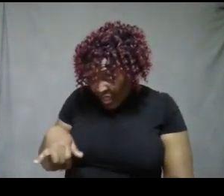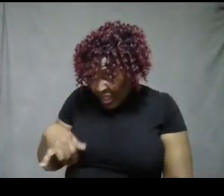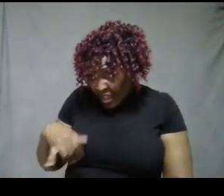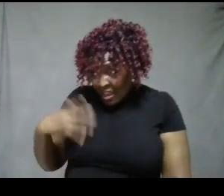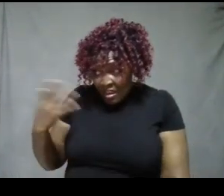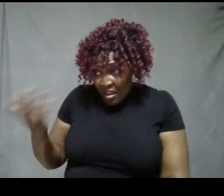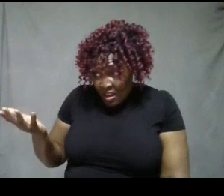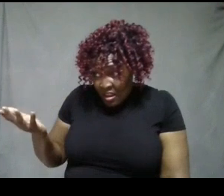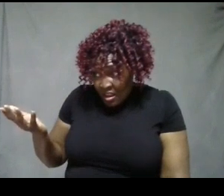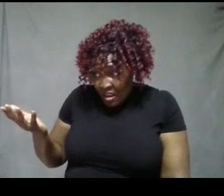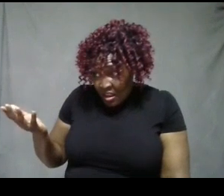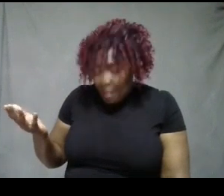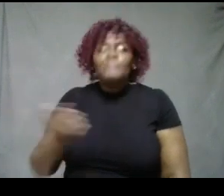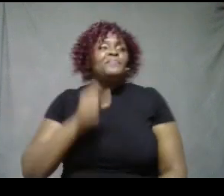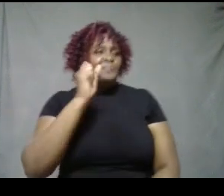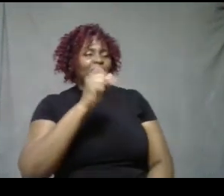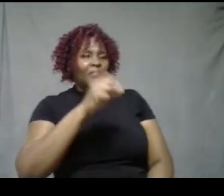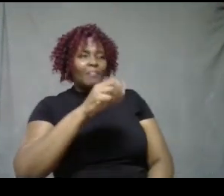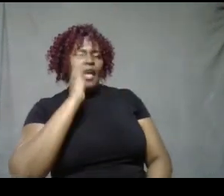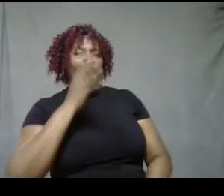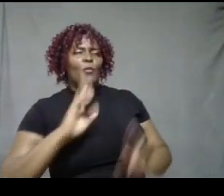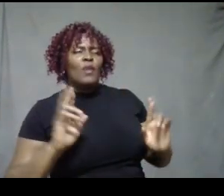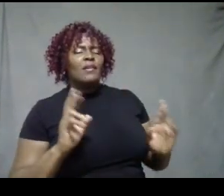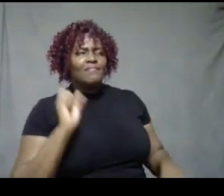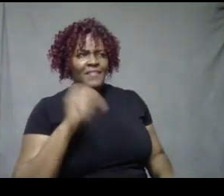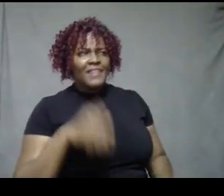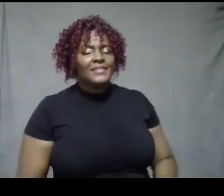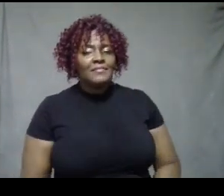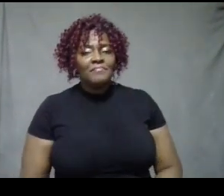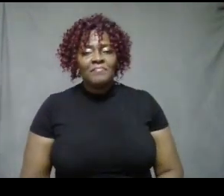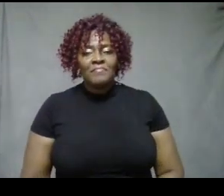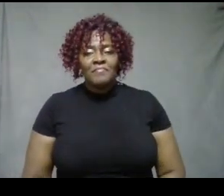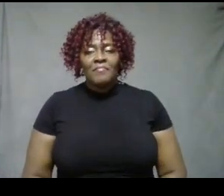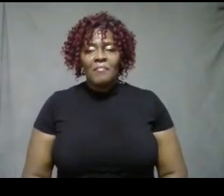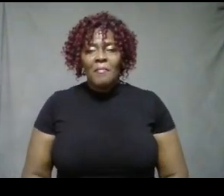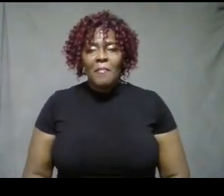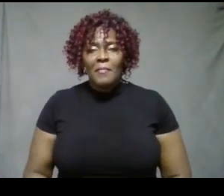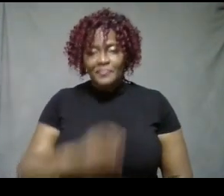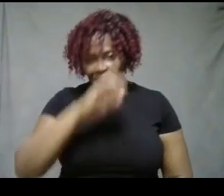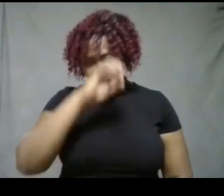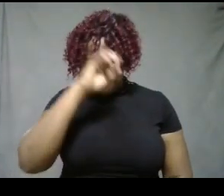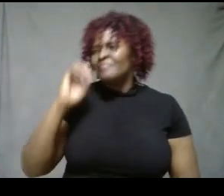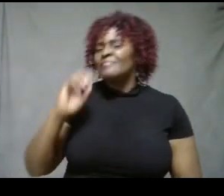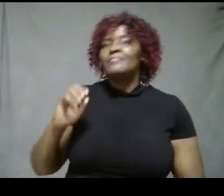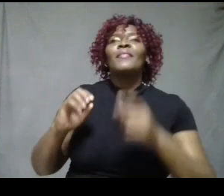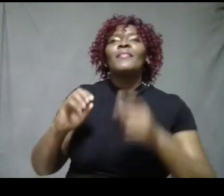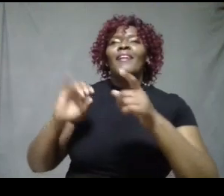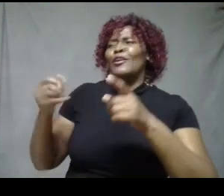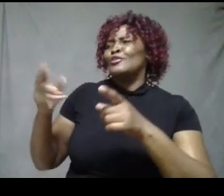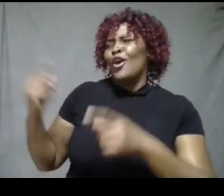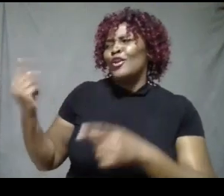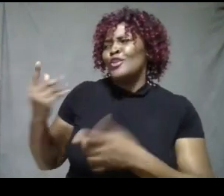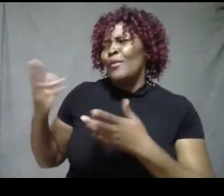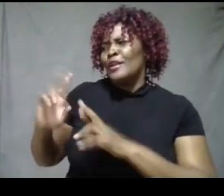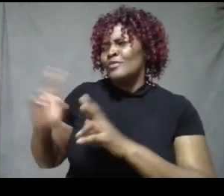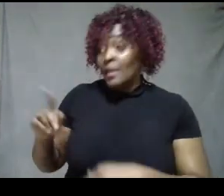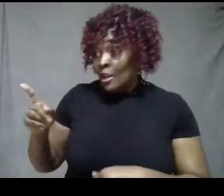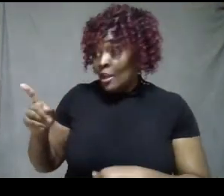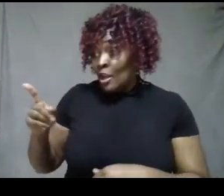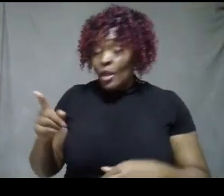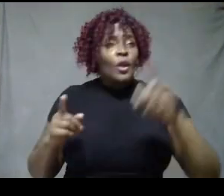with your workload? Yes, sir. I'll be ready to go. Okay. Hired a John is assistant. Always ready. Tell us about your assistant you hired.